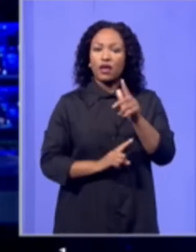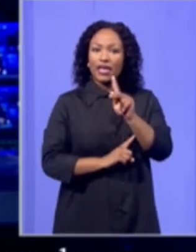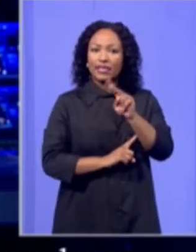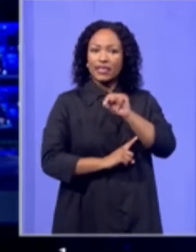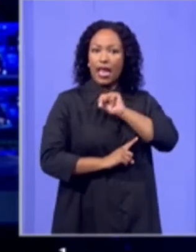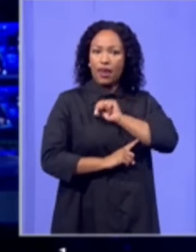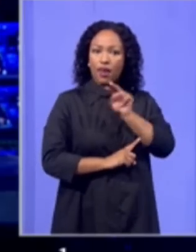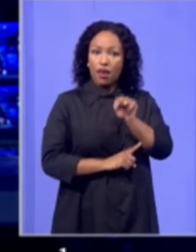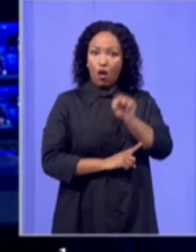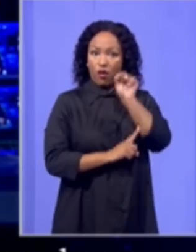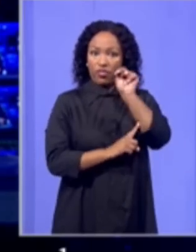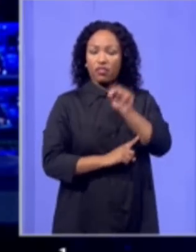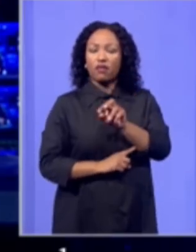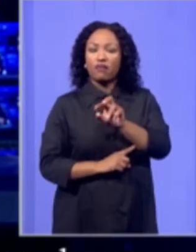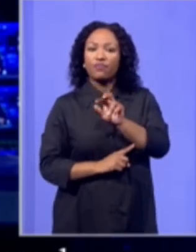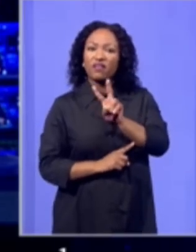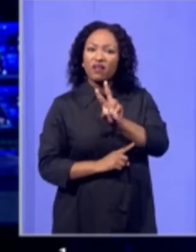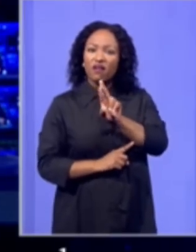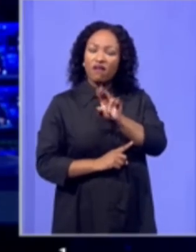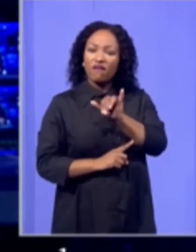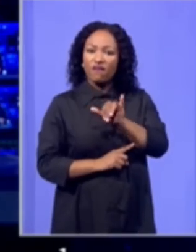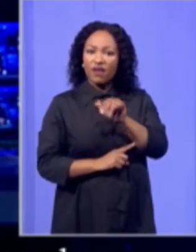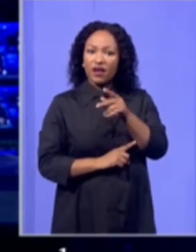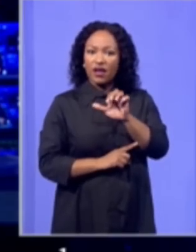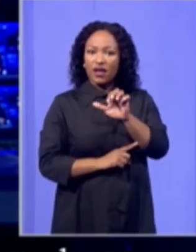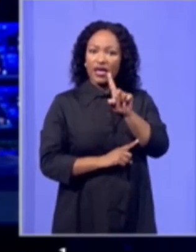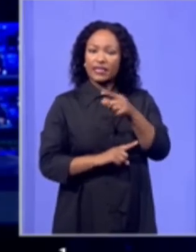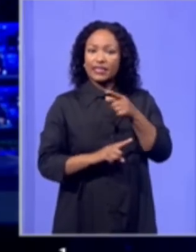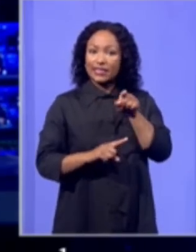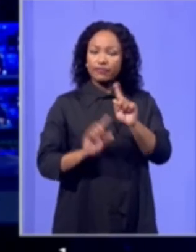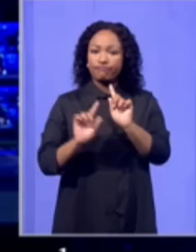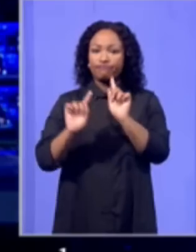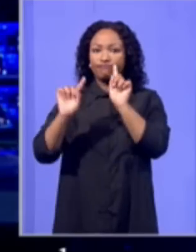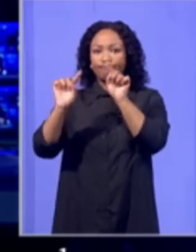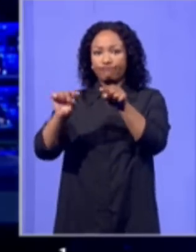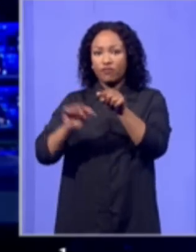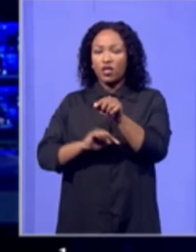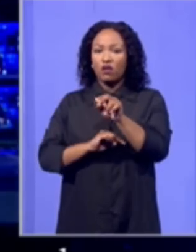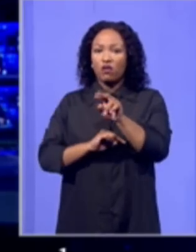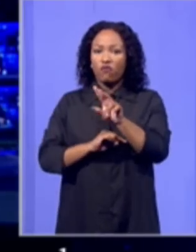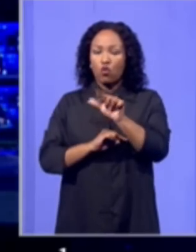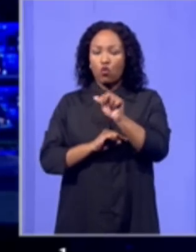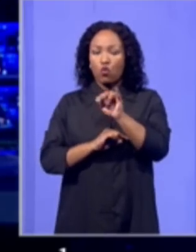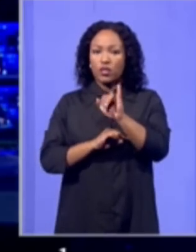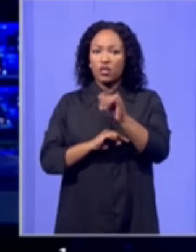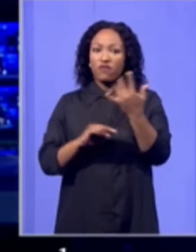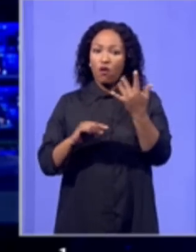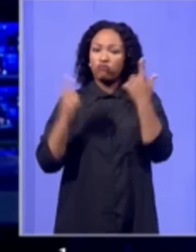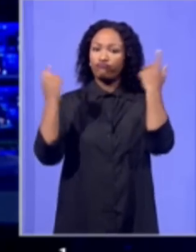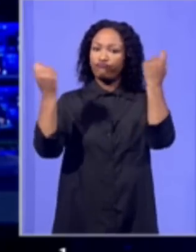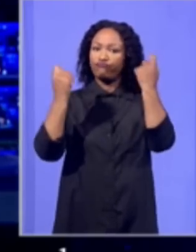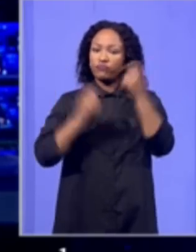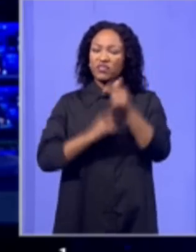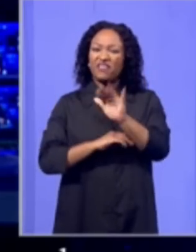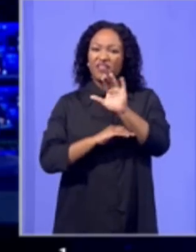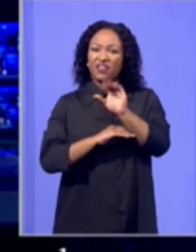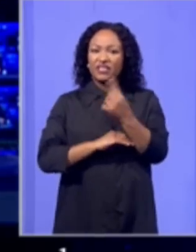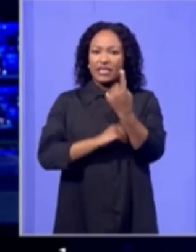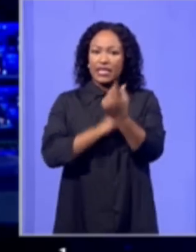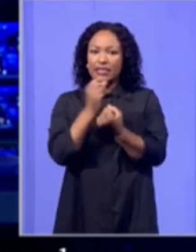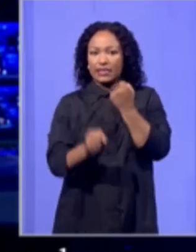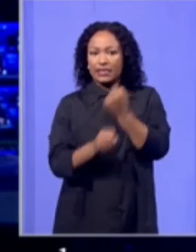jwa KwaZulu-Natal. Ba emanokeng bano ba ne ba le mo tseleng go leba kwa Ulundi go keteka dingwaga di le 50